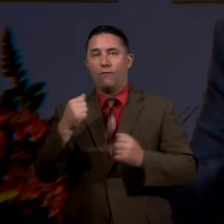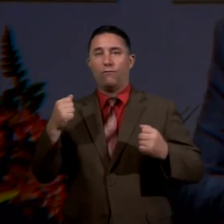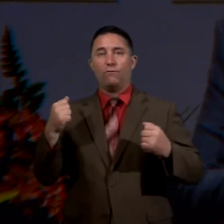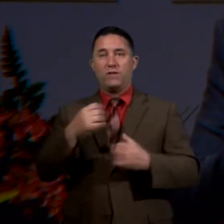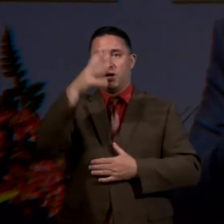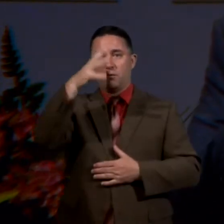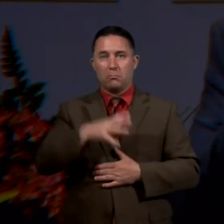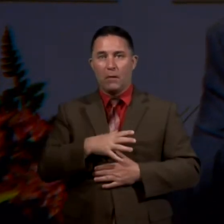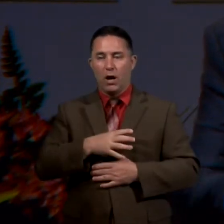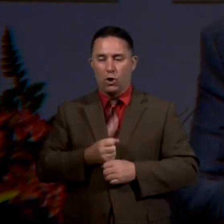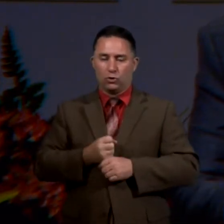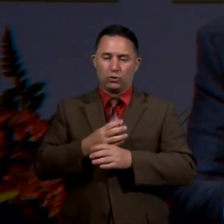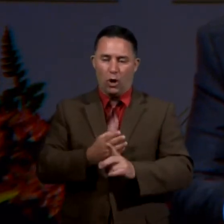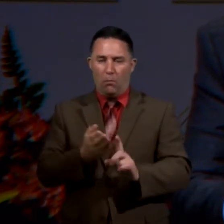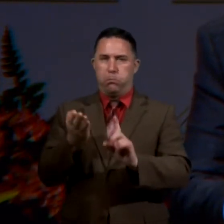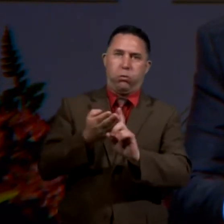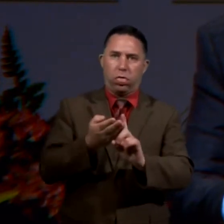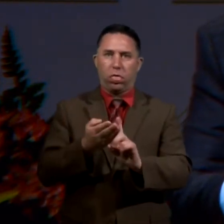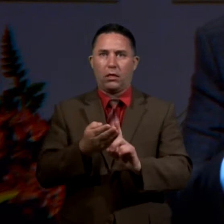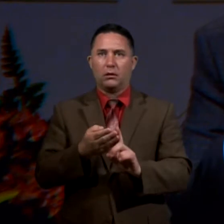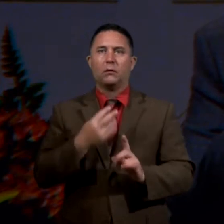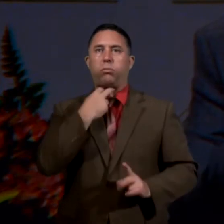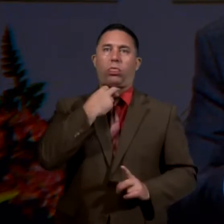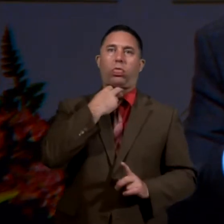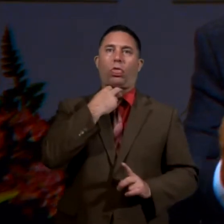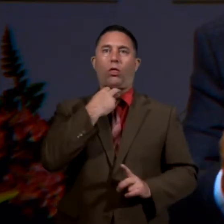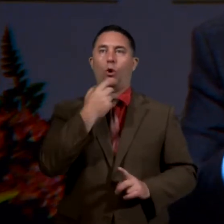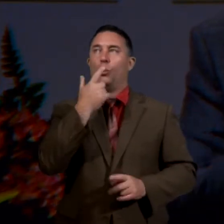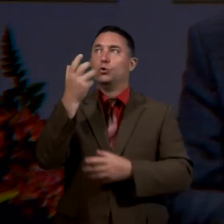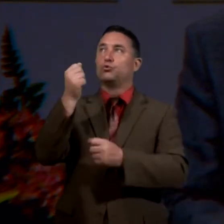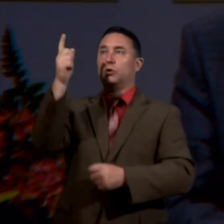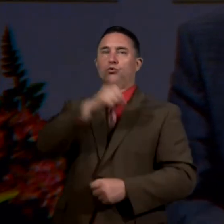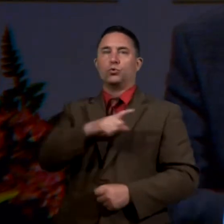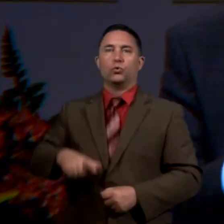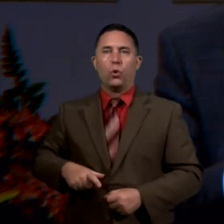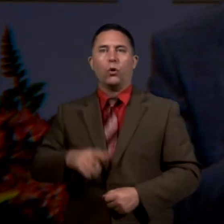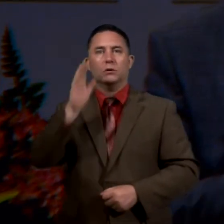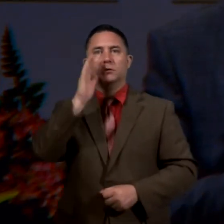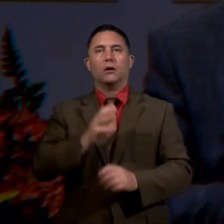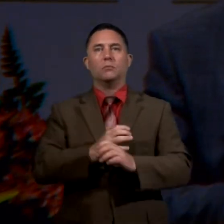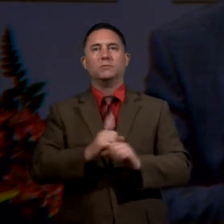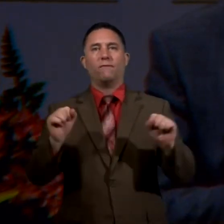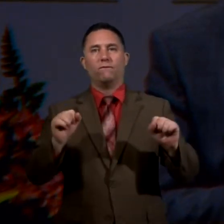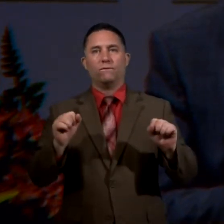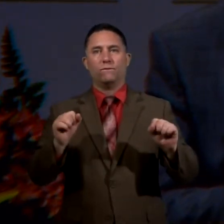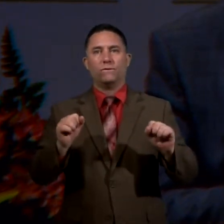of man bringeth a snare, but whoso putteth his trust in the Lord shall be safe.